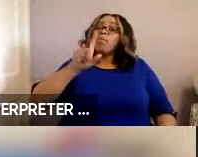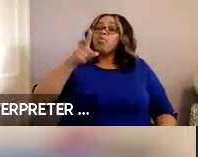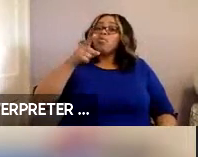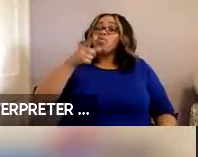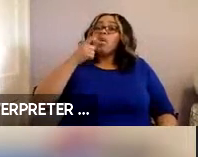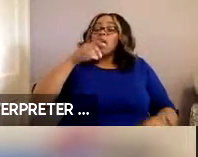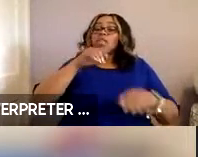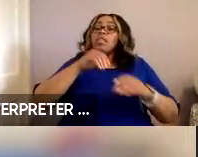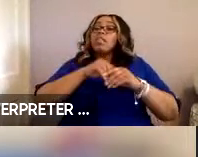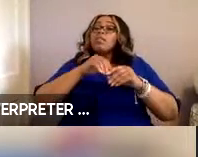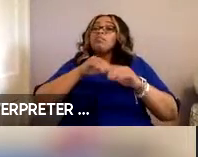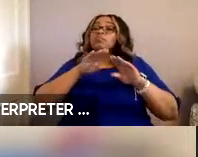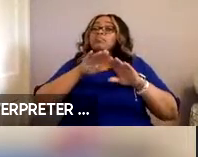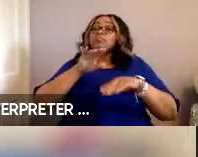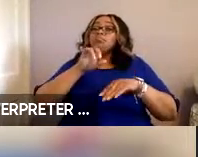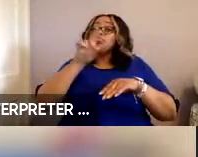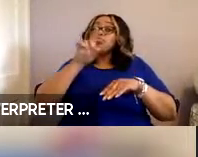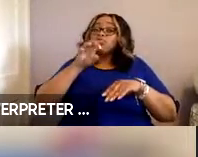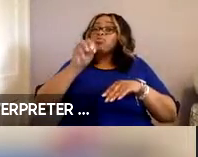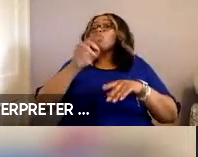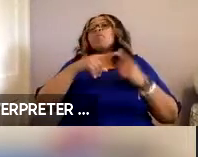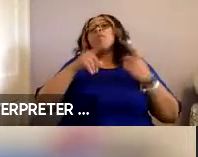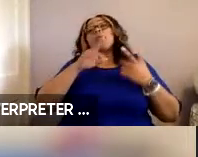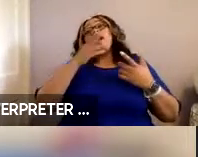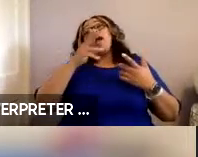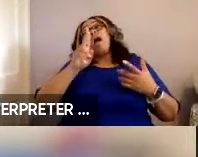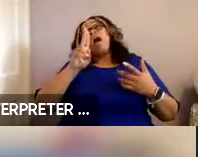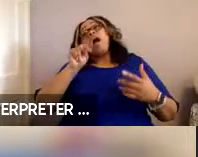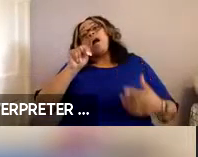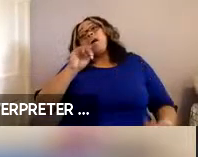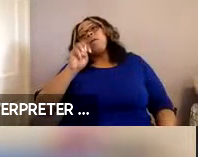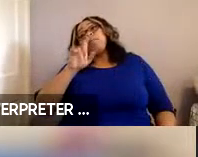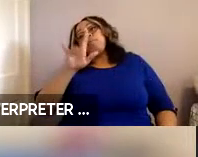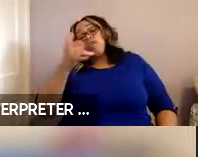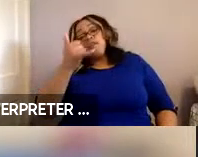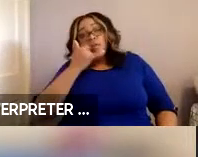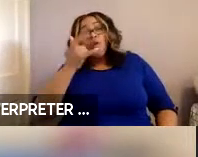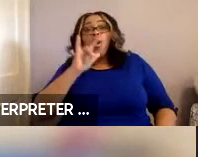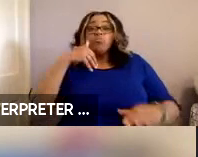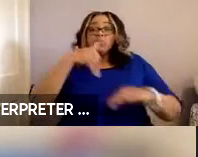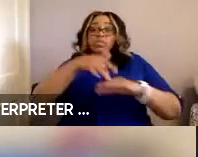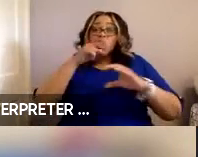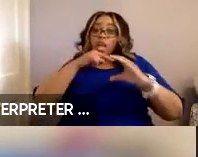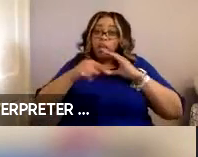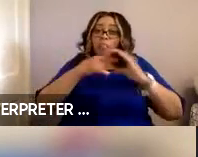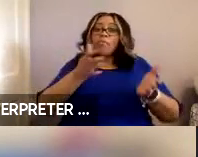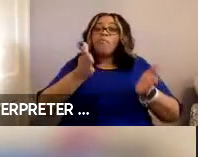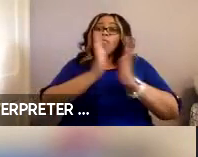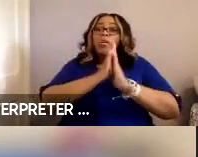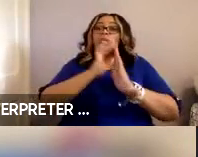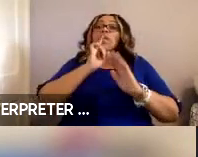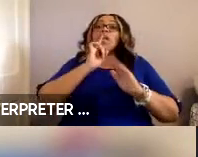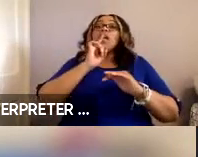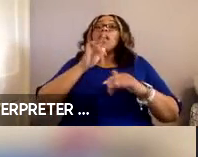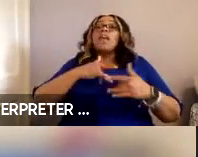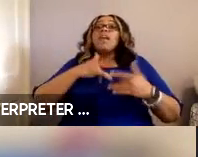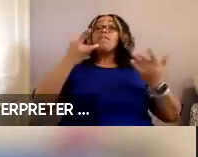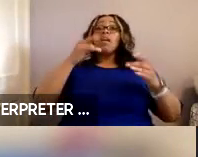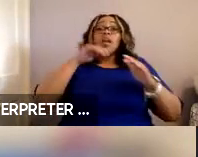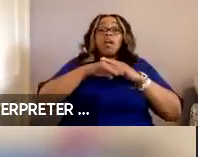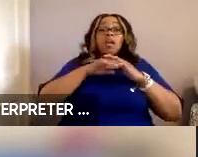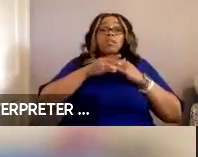Zoom platform, but you may have to unmute your phone. And you can also send in an email request at